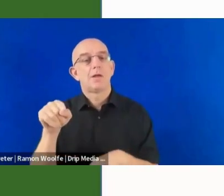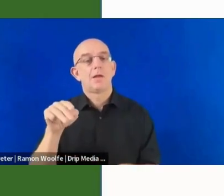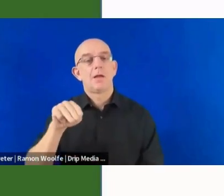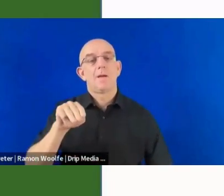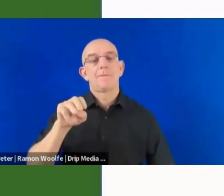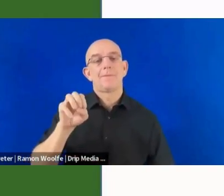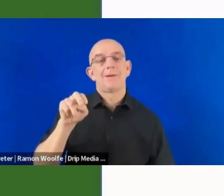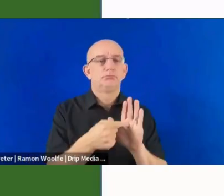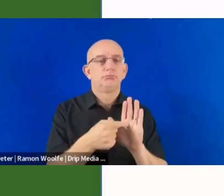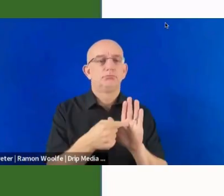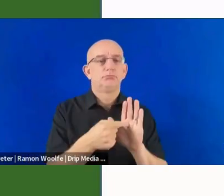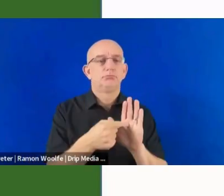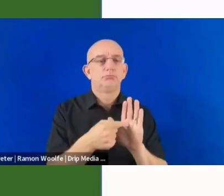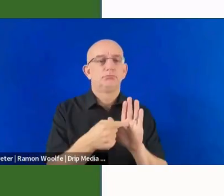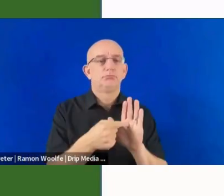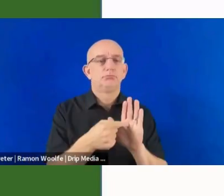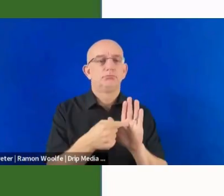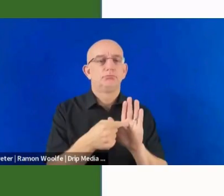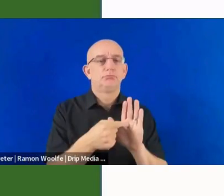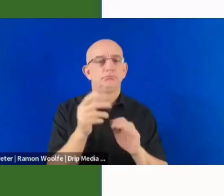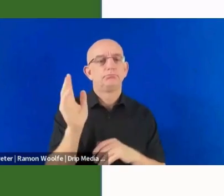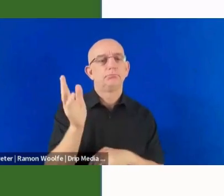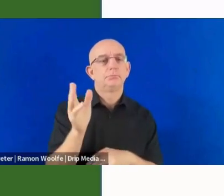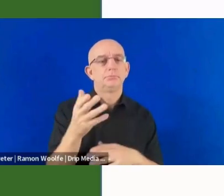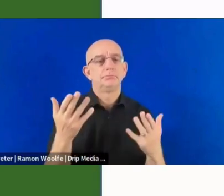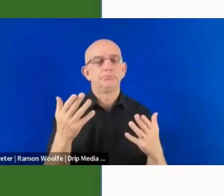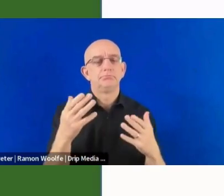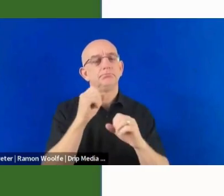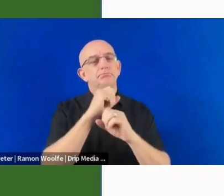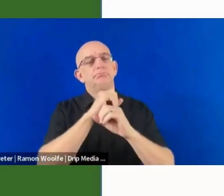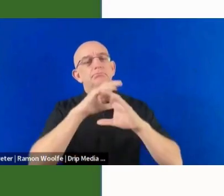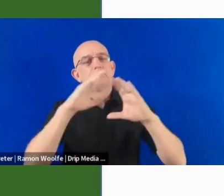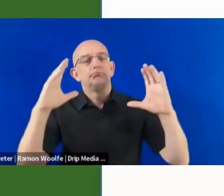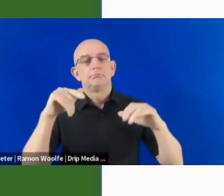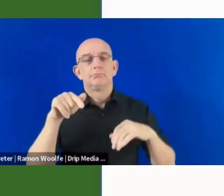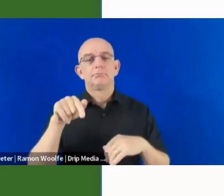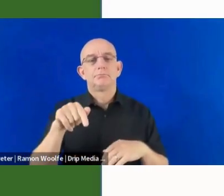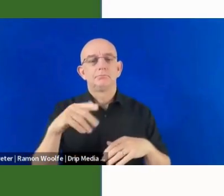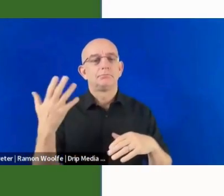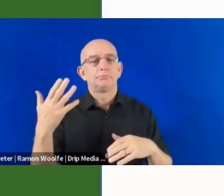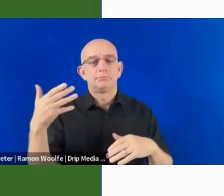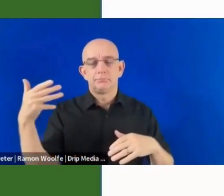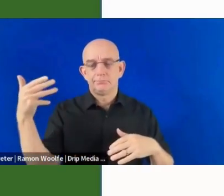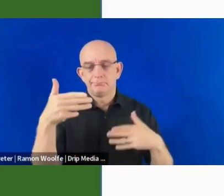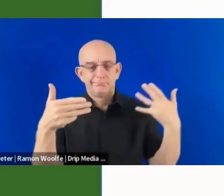in collaboration with colleagues in the MENA region.